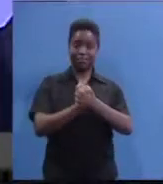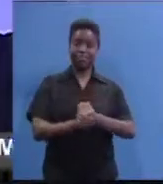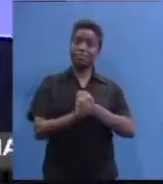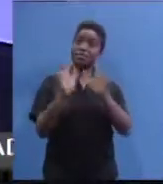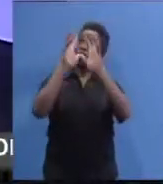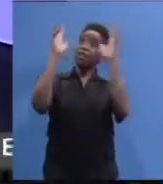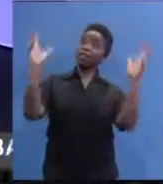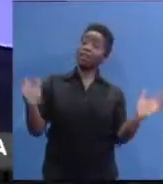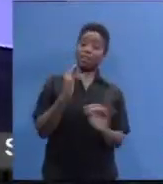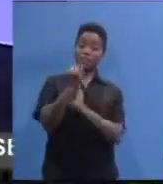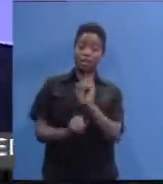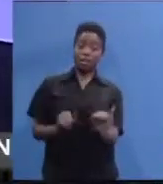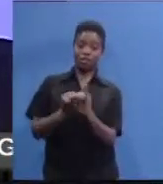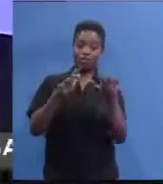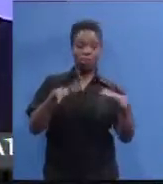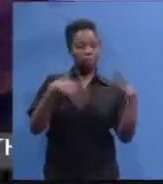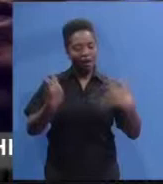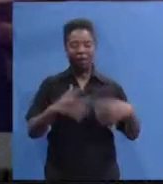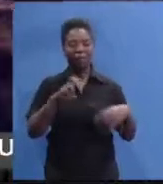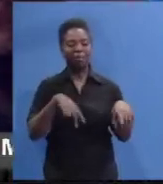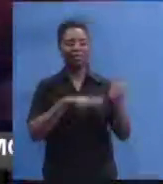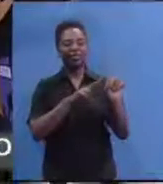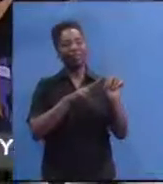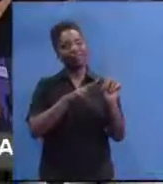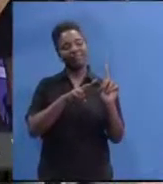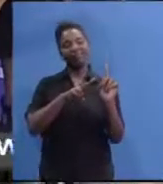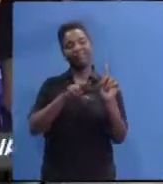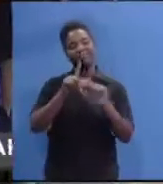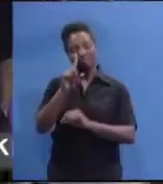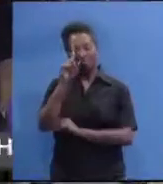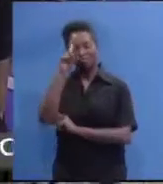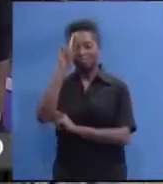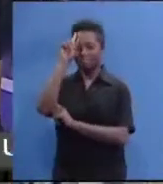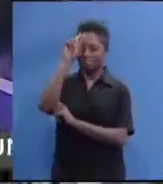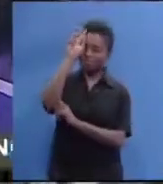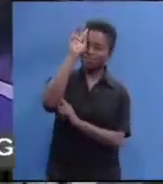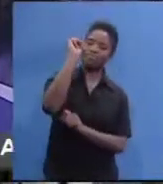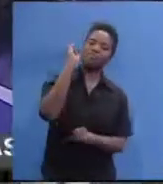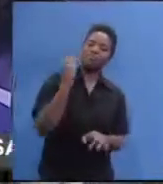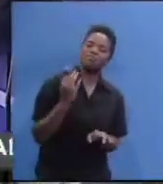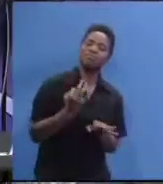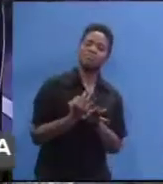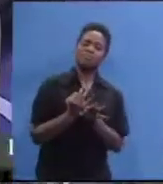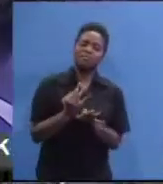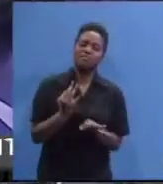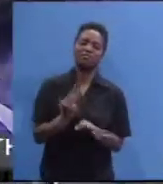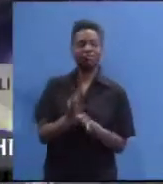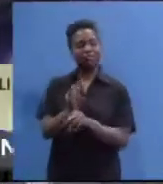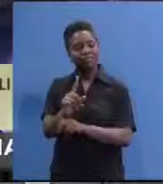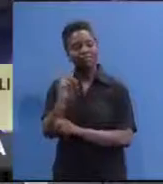icon, internationally acclaimed. Nelson Mandela, Tata